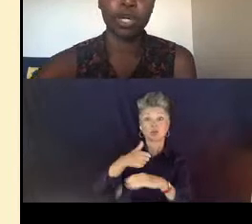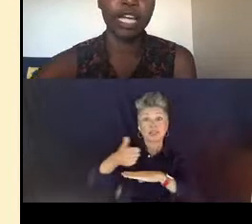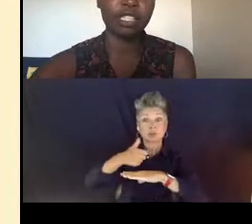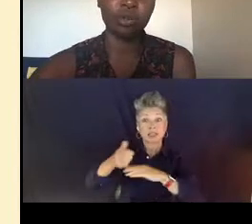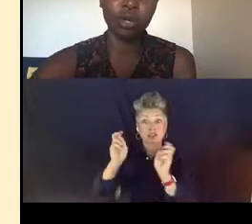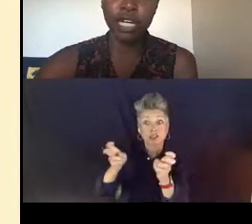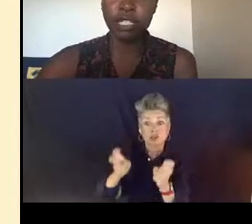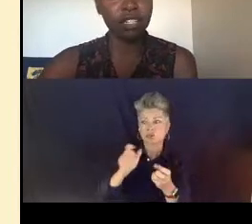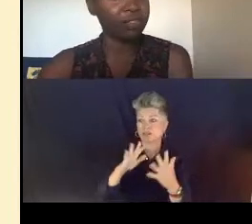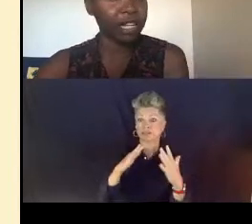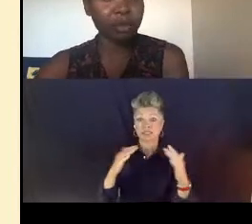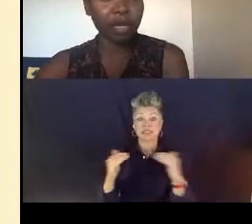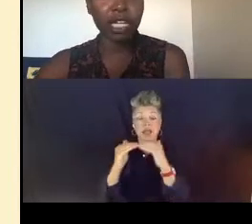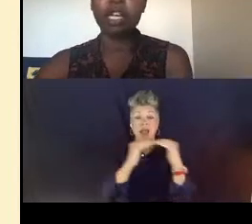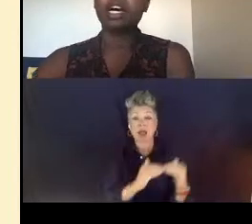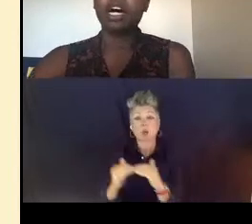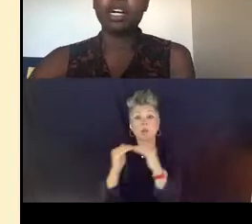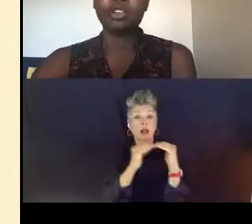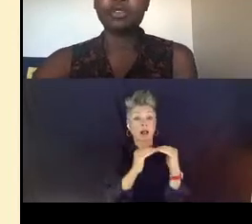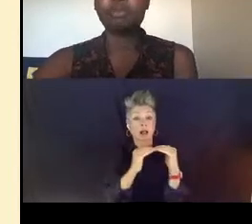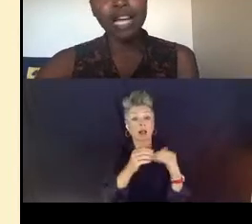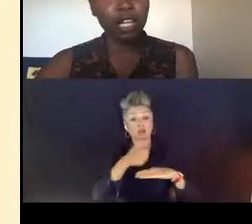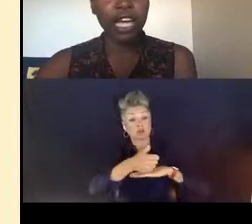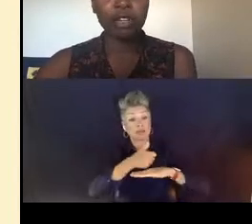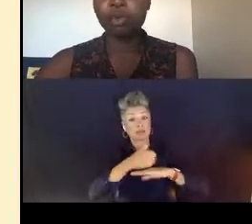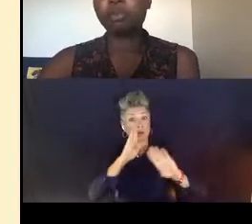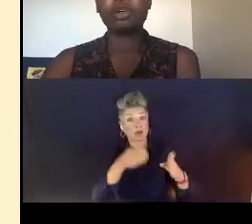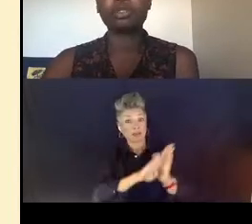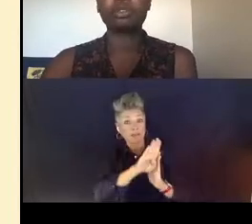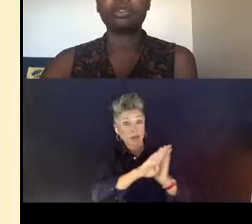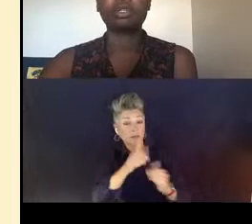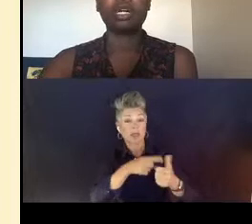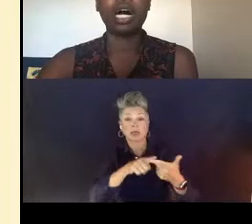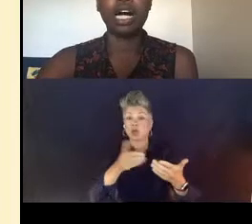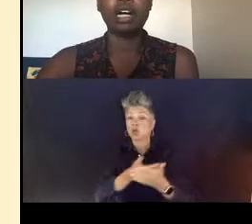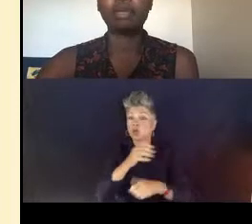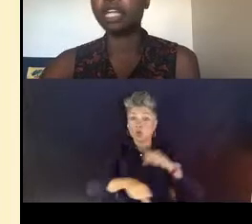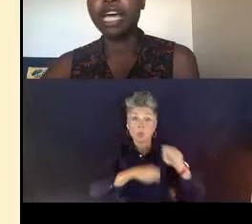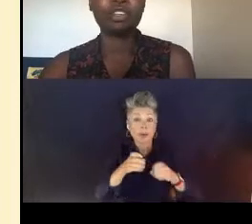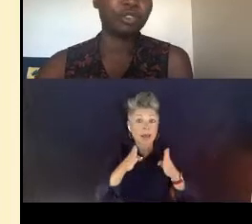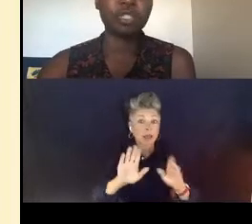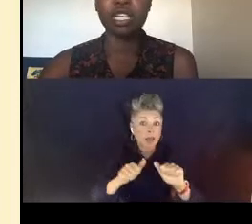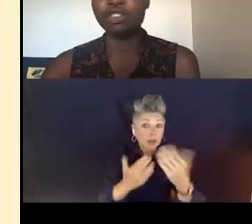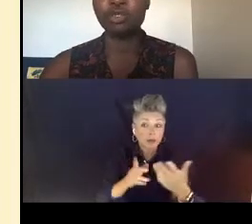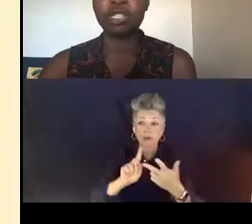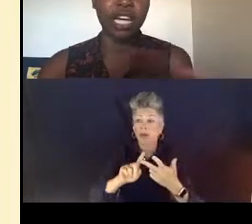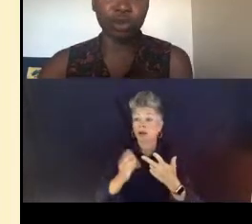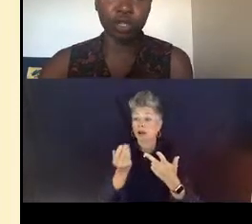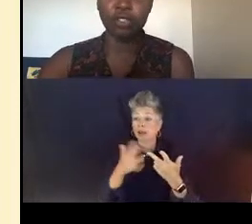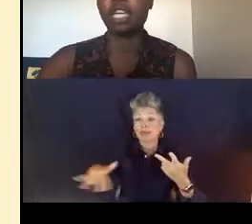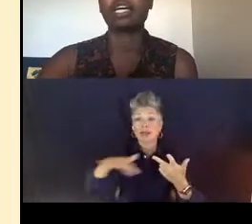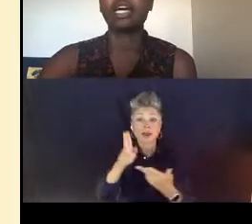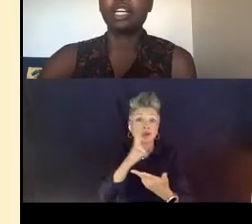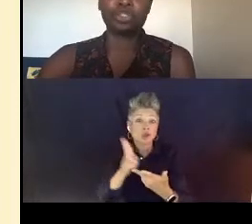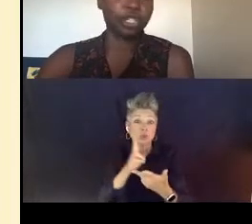equitable transit-oriented development, a new bike lane proposal, land use issues, that sort